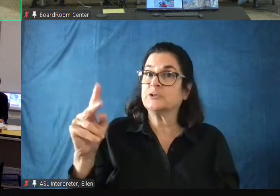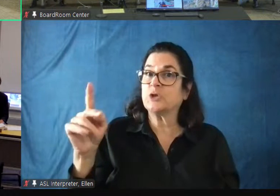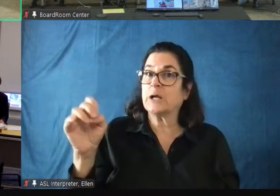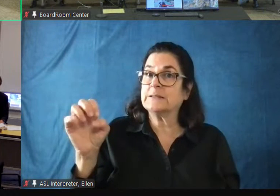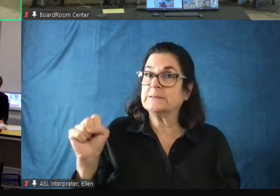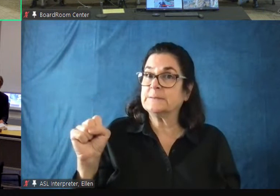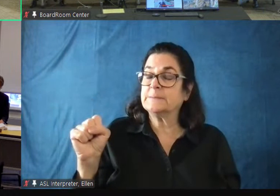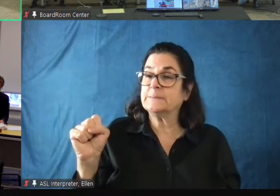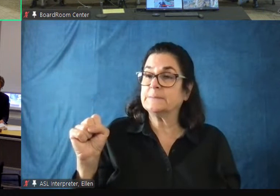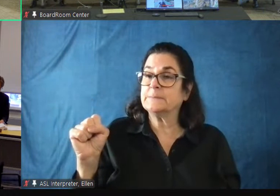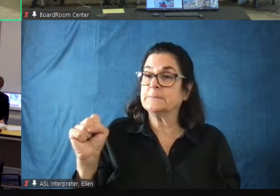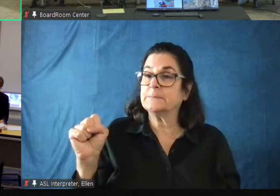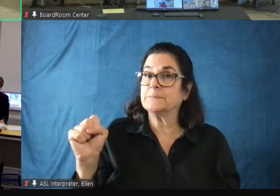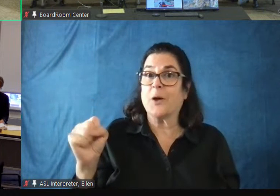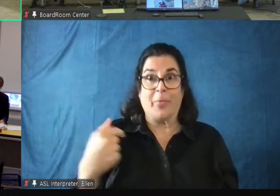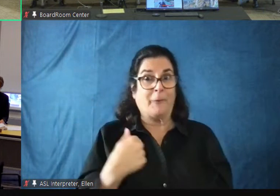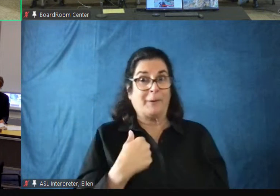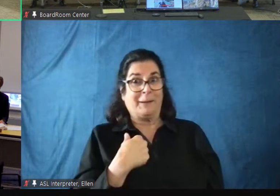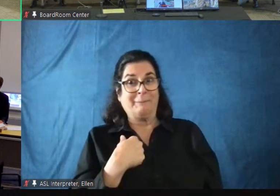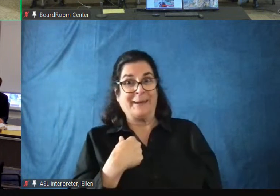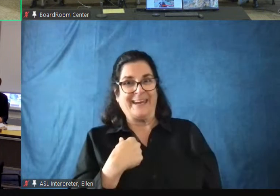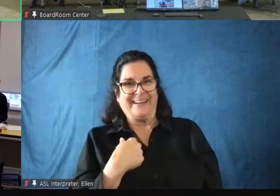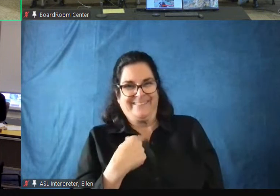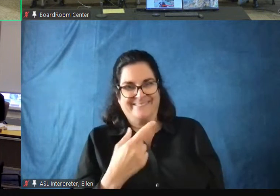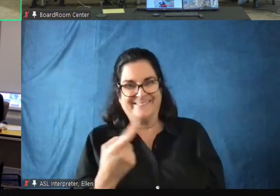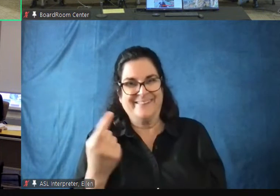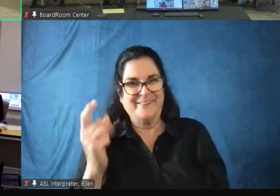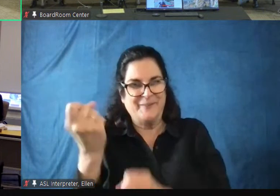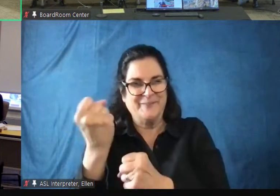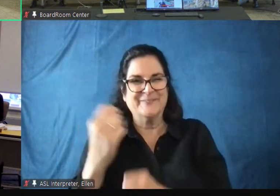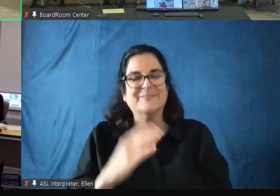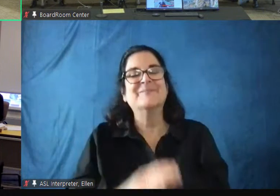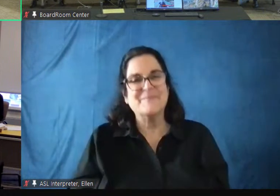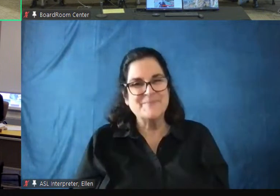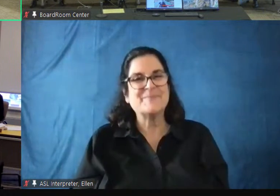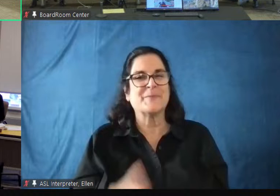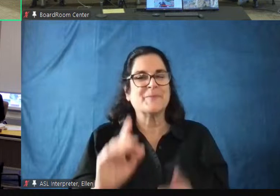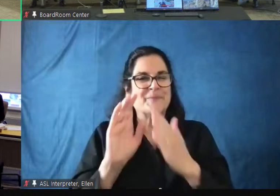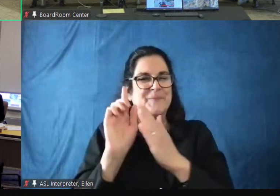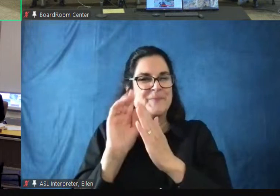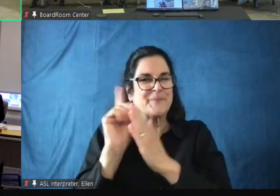That would be me, wouldn't it? Hold on a second.